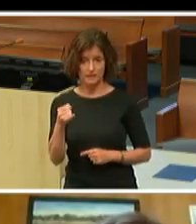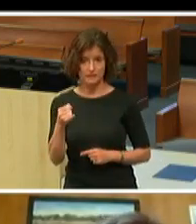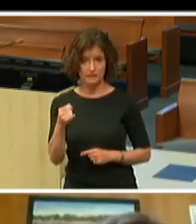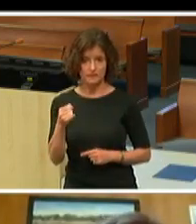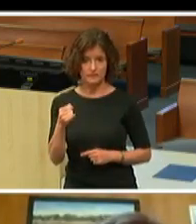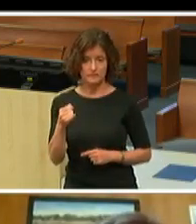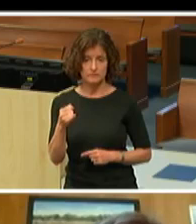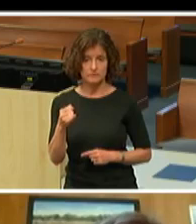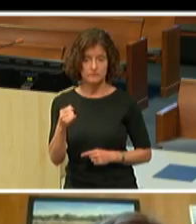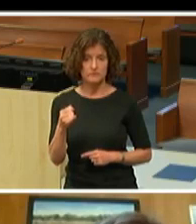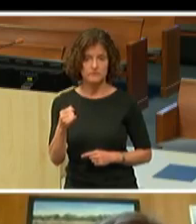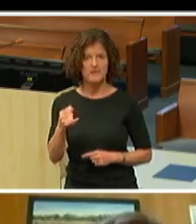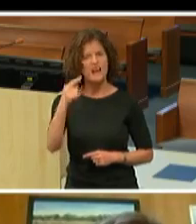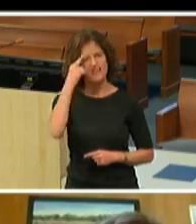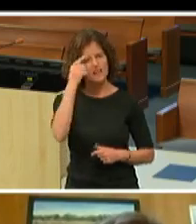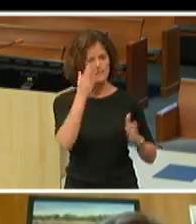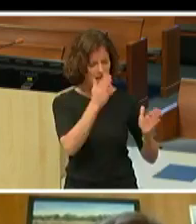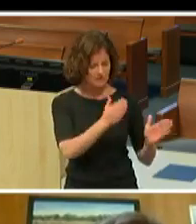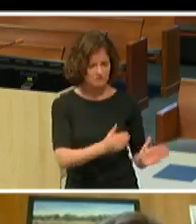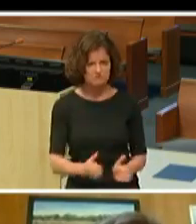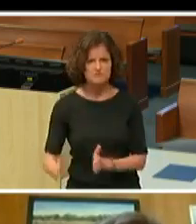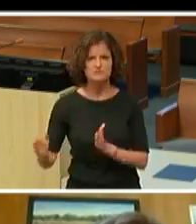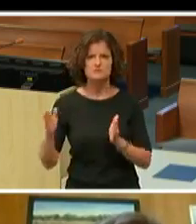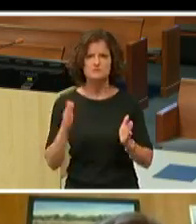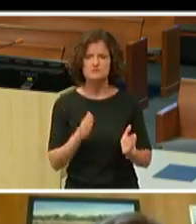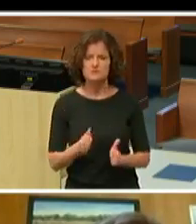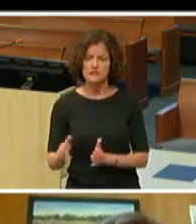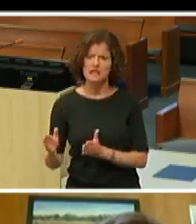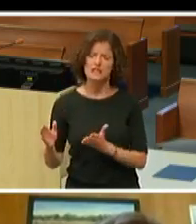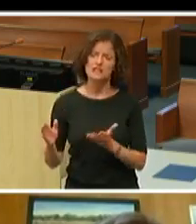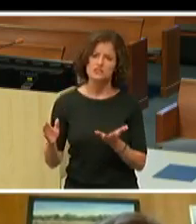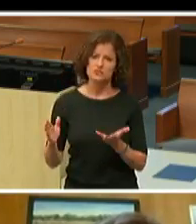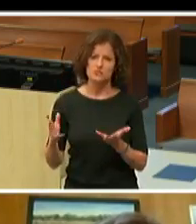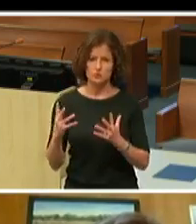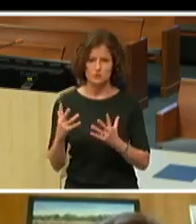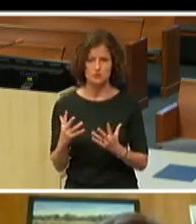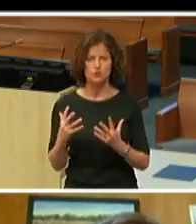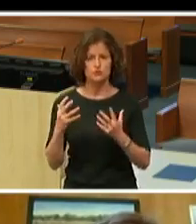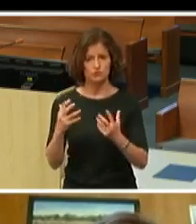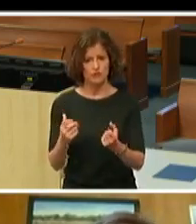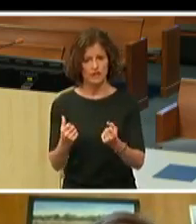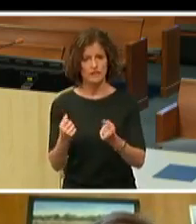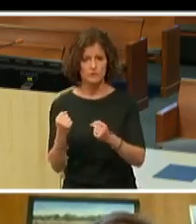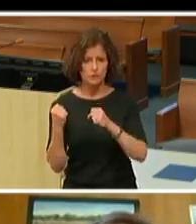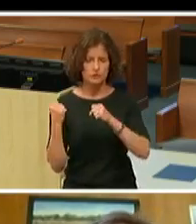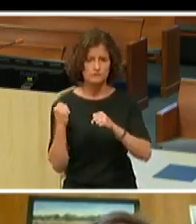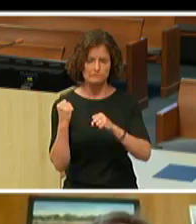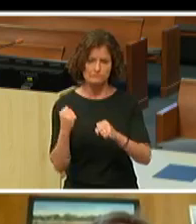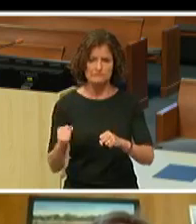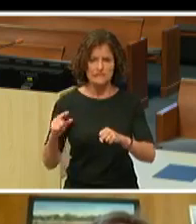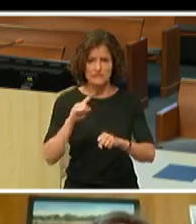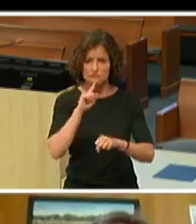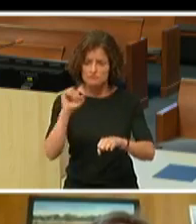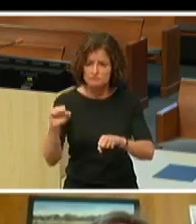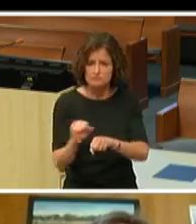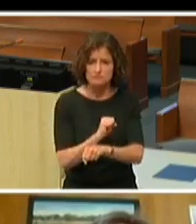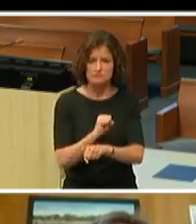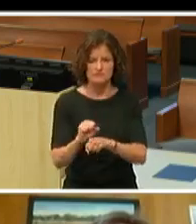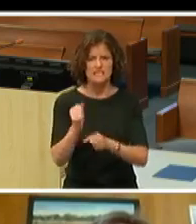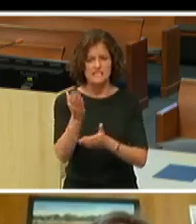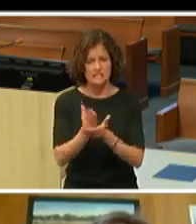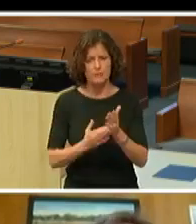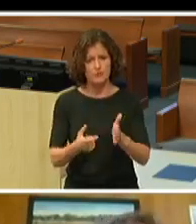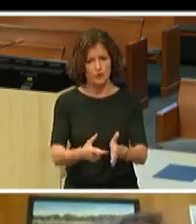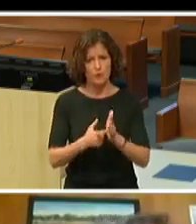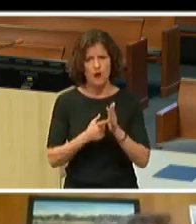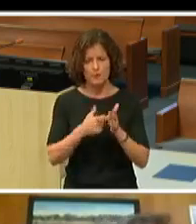I think they intend to kind of strengthen some of these requirements because they're actually recommending